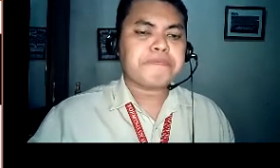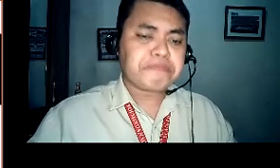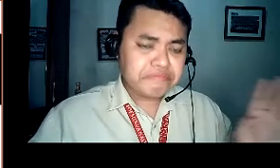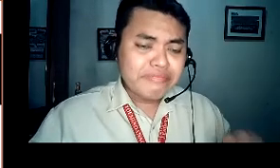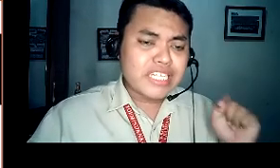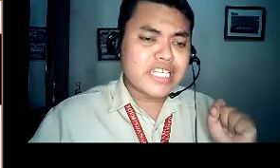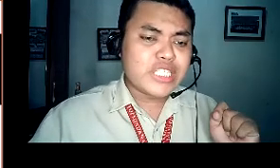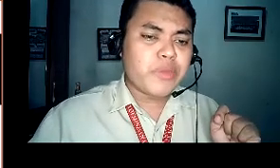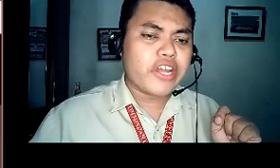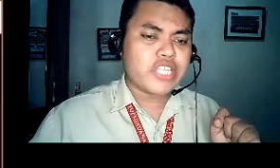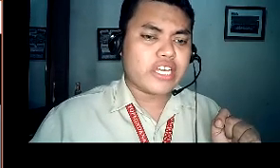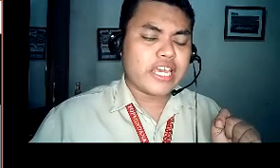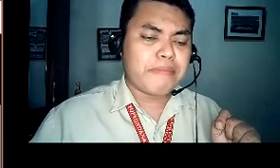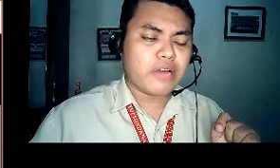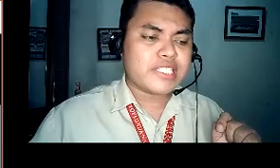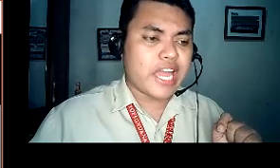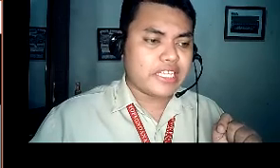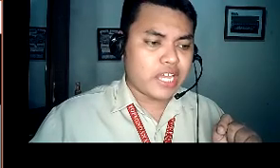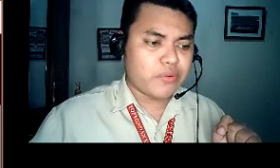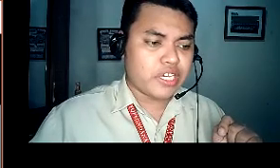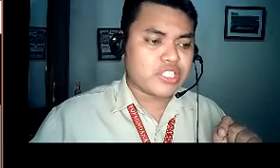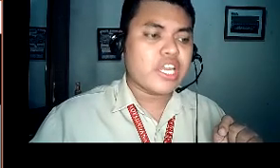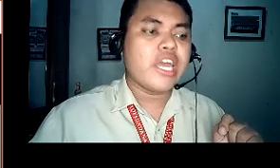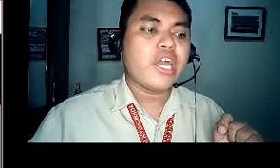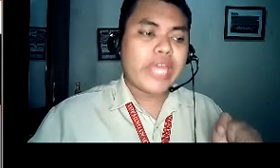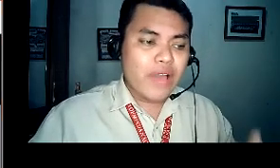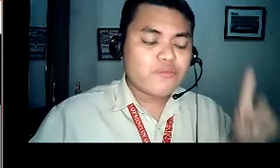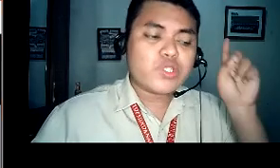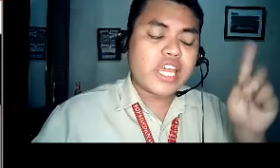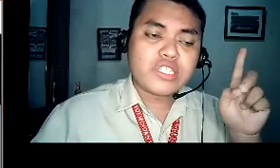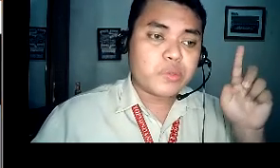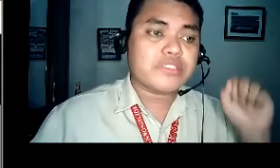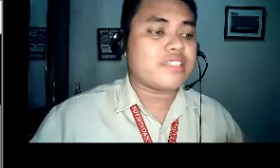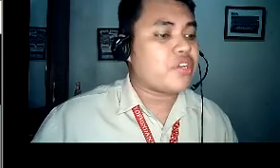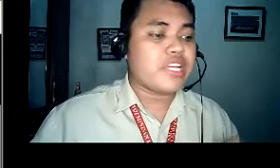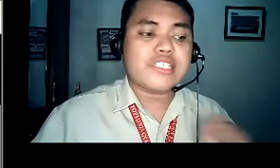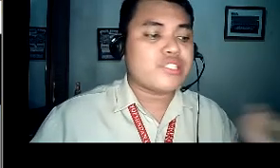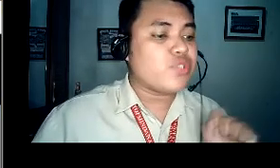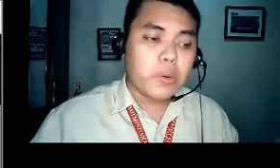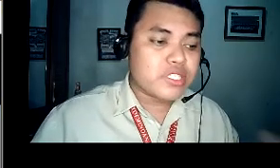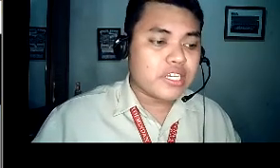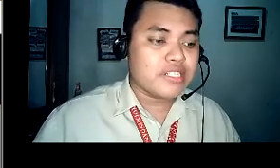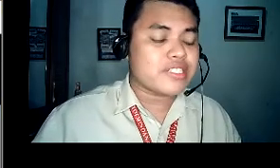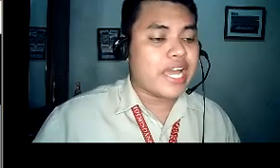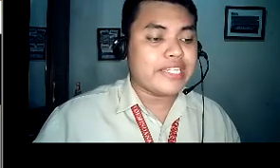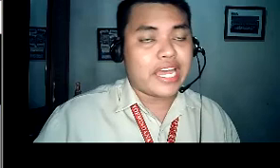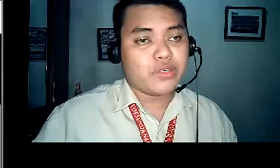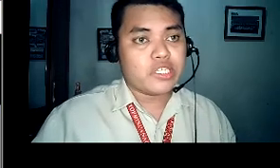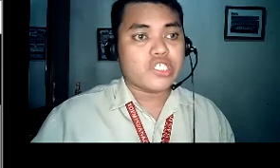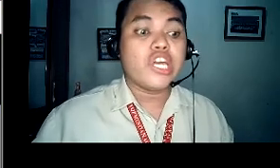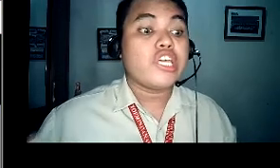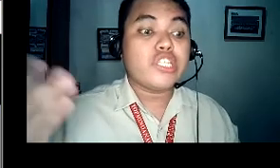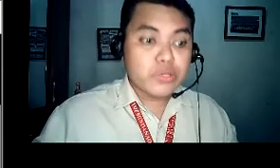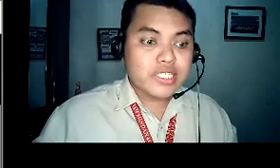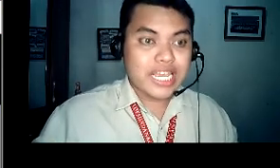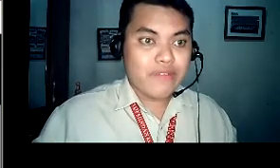However, since we are talking about sign language, we have to take note that there is no single sign